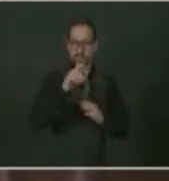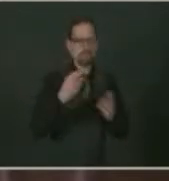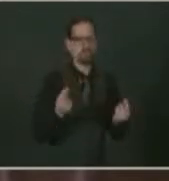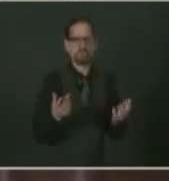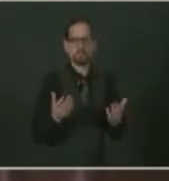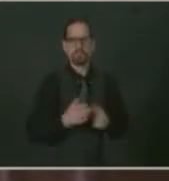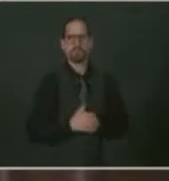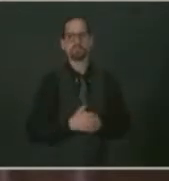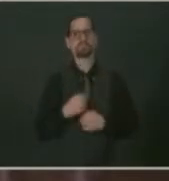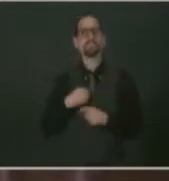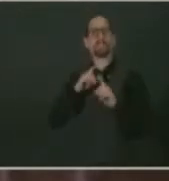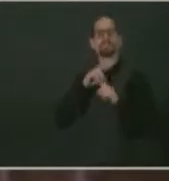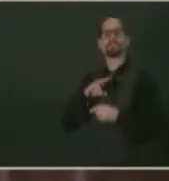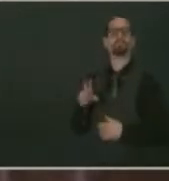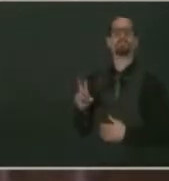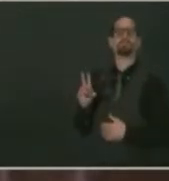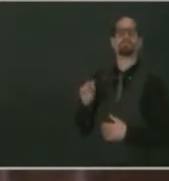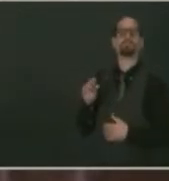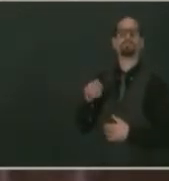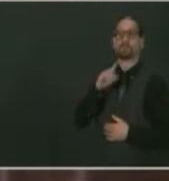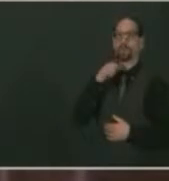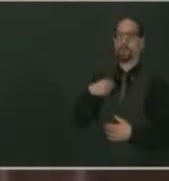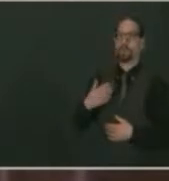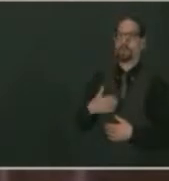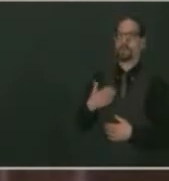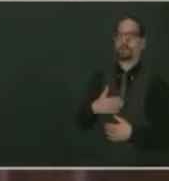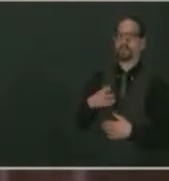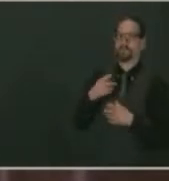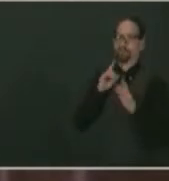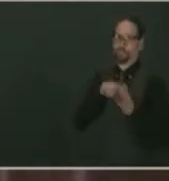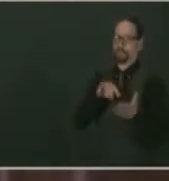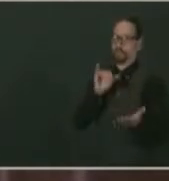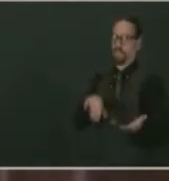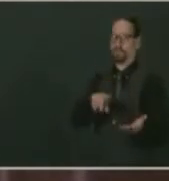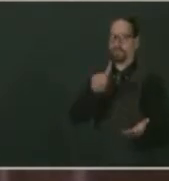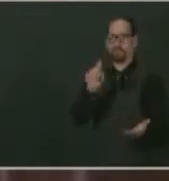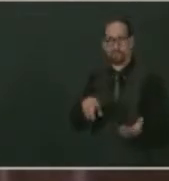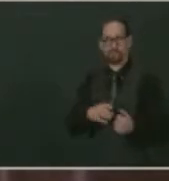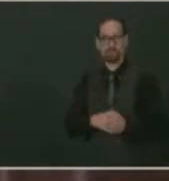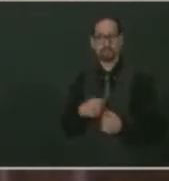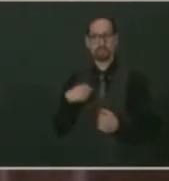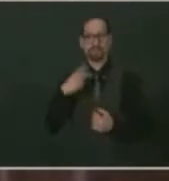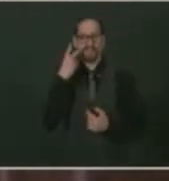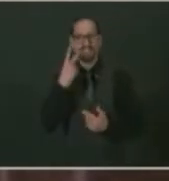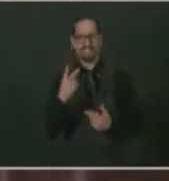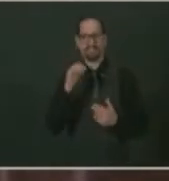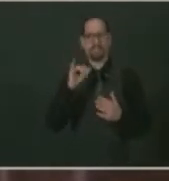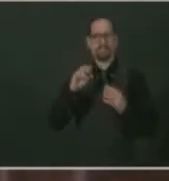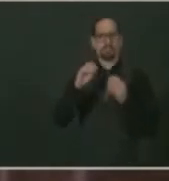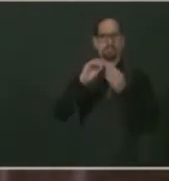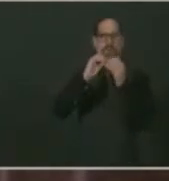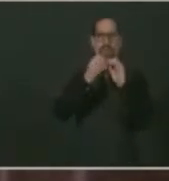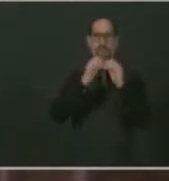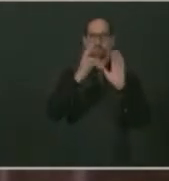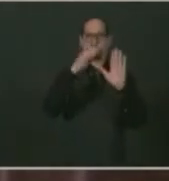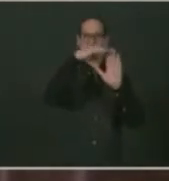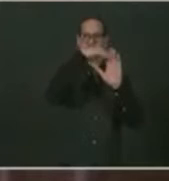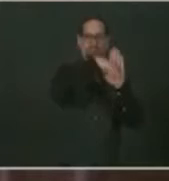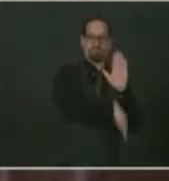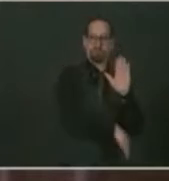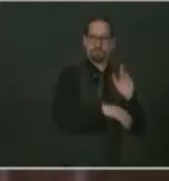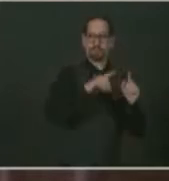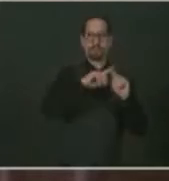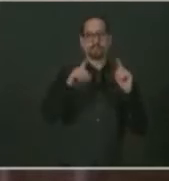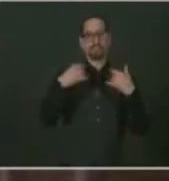are quite pleased with. You are seeing the decrease in other states, but the energy that we have put